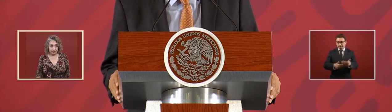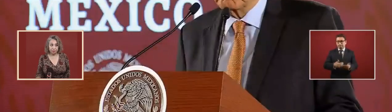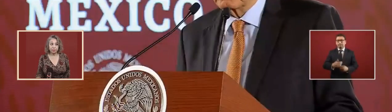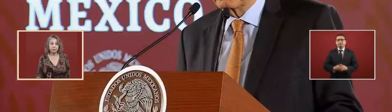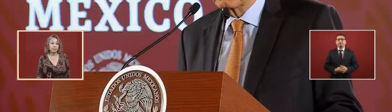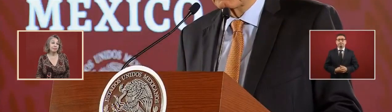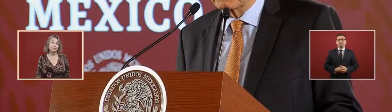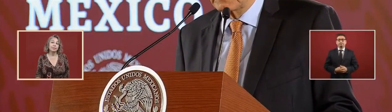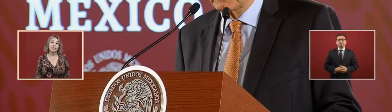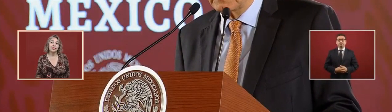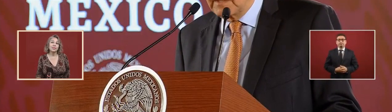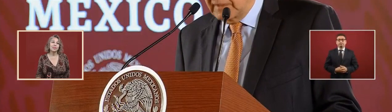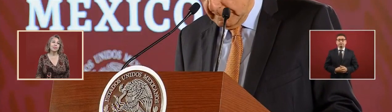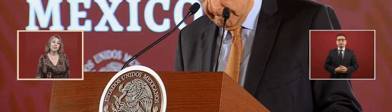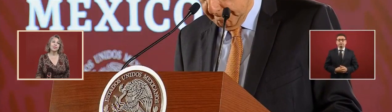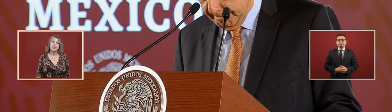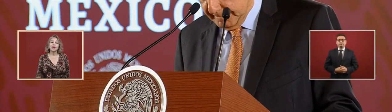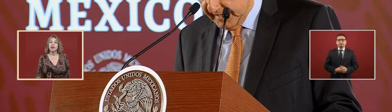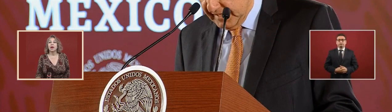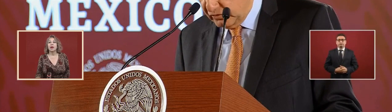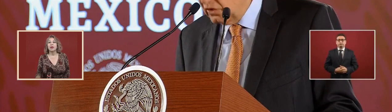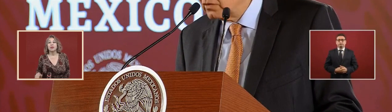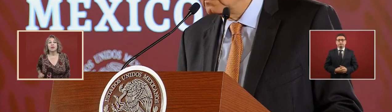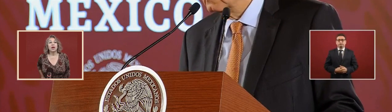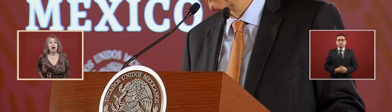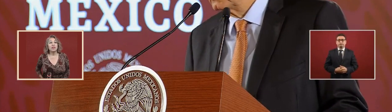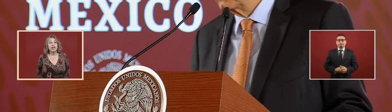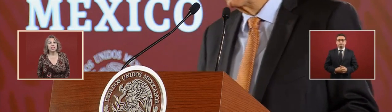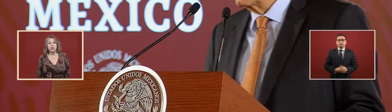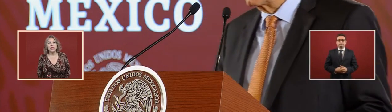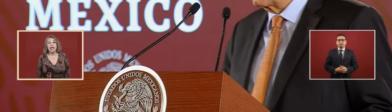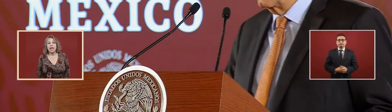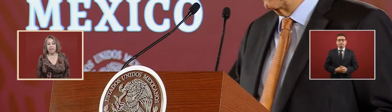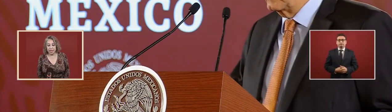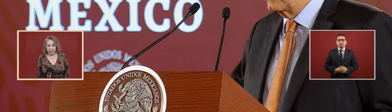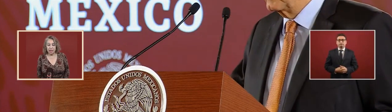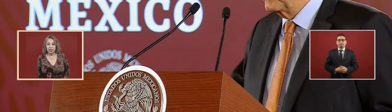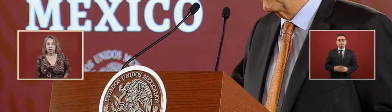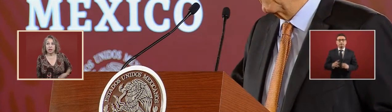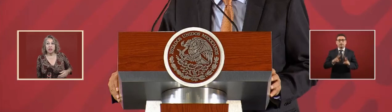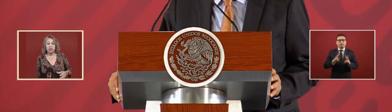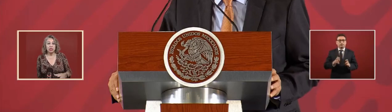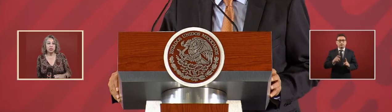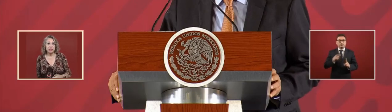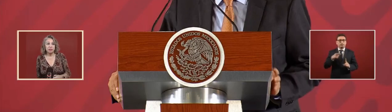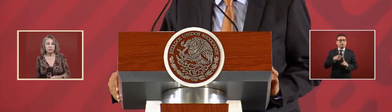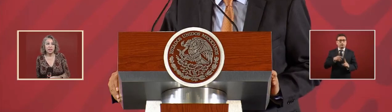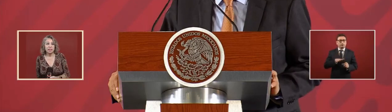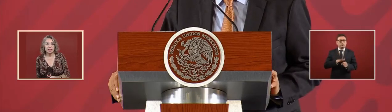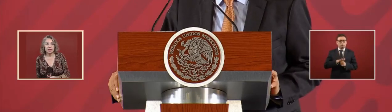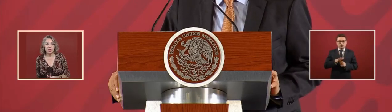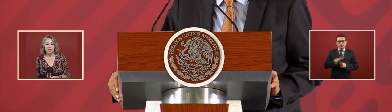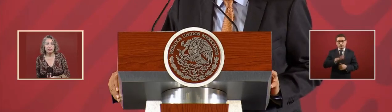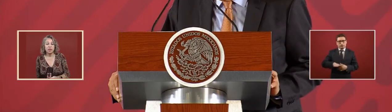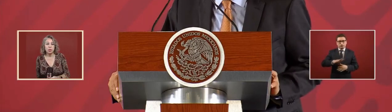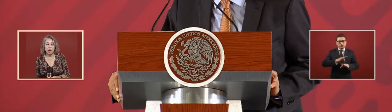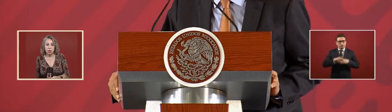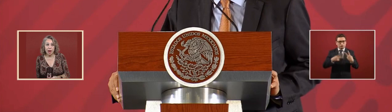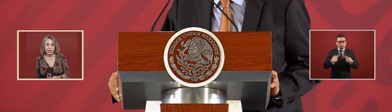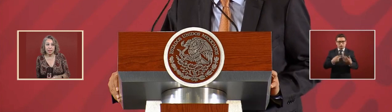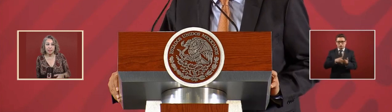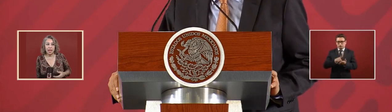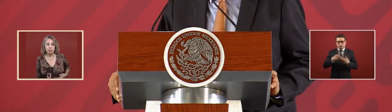que tiene relación con la defensa de derechos humanos, of